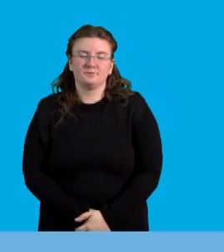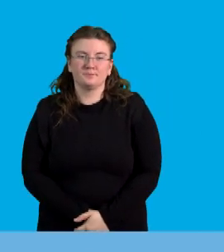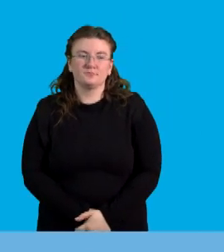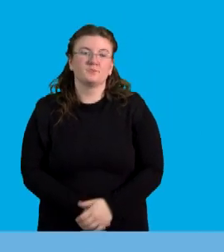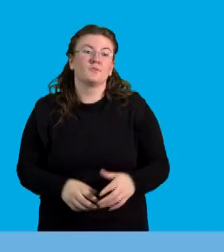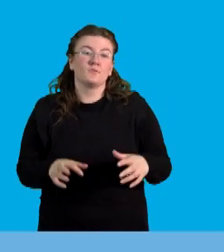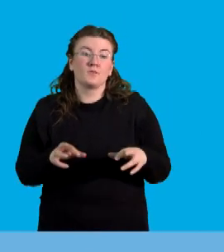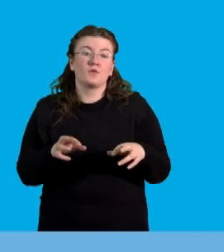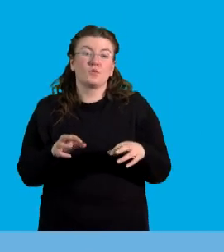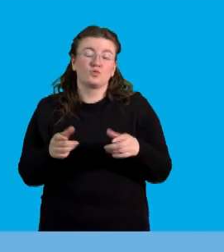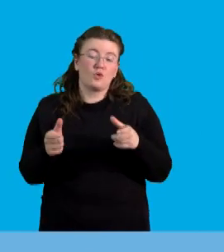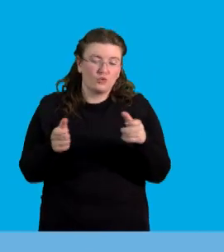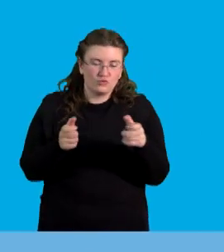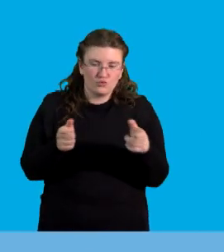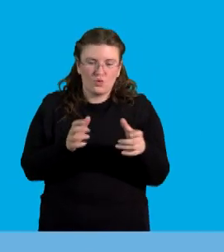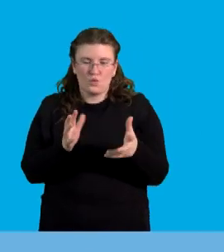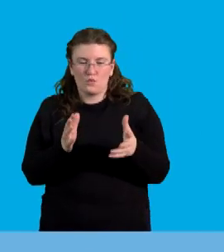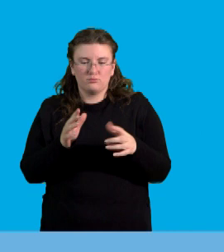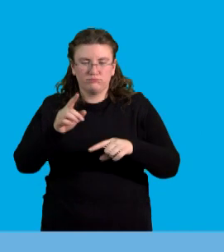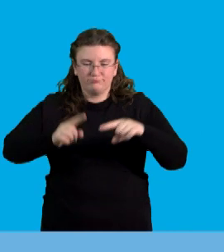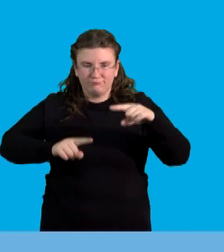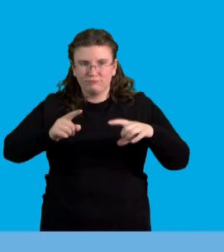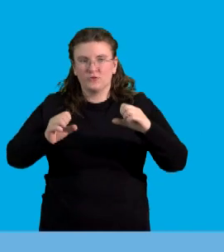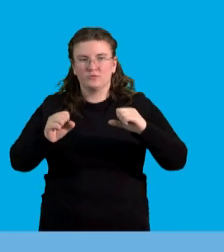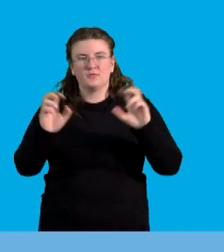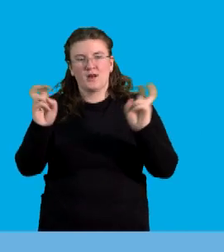regulate or to control the current strength in a circuit.